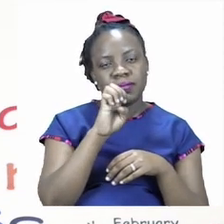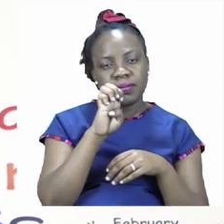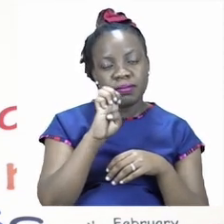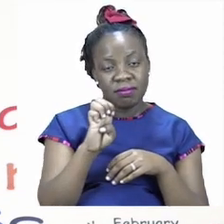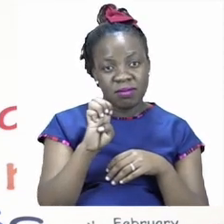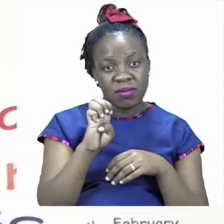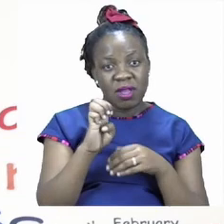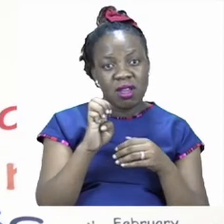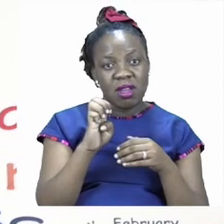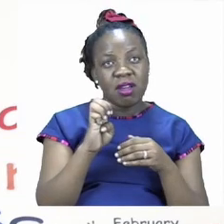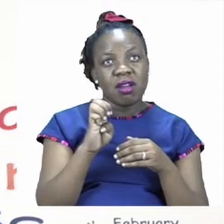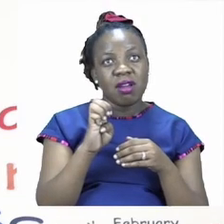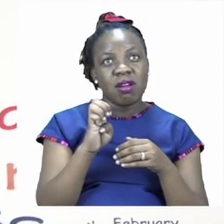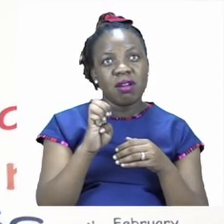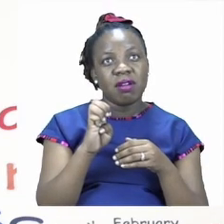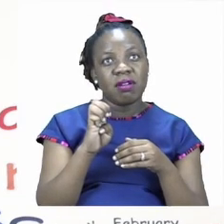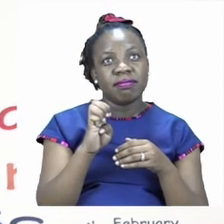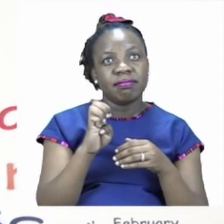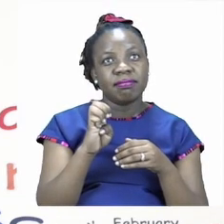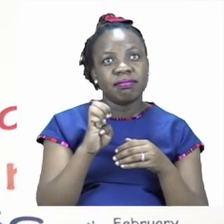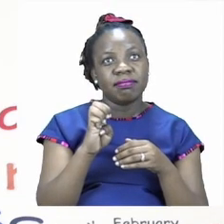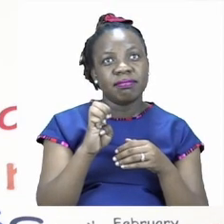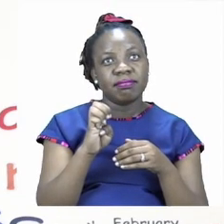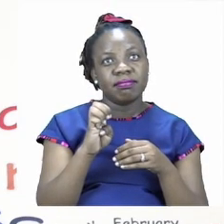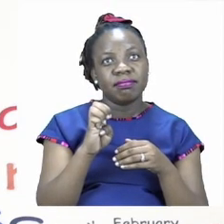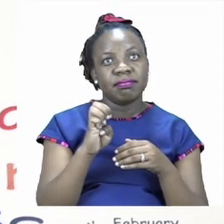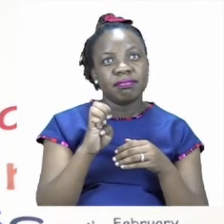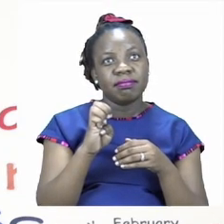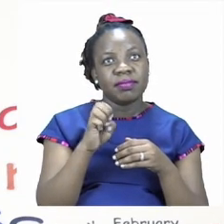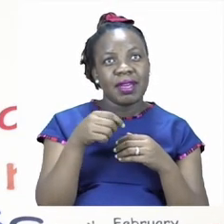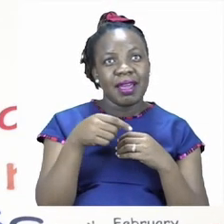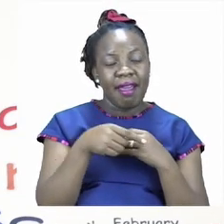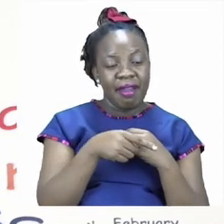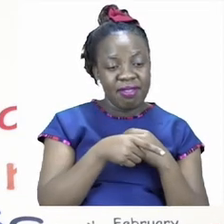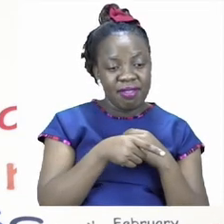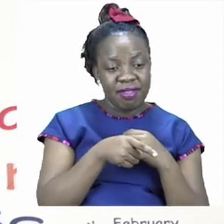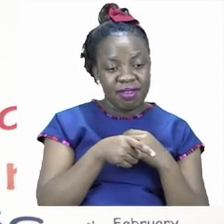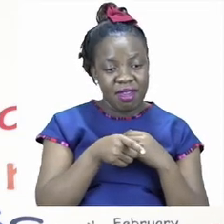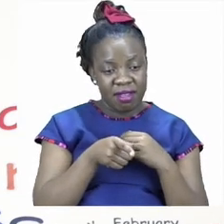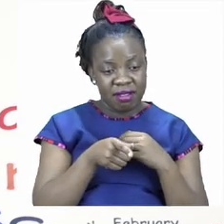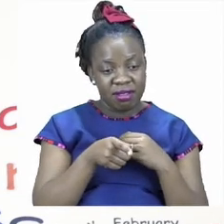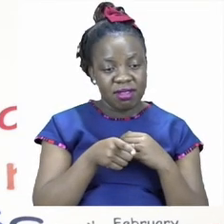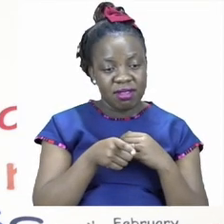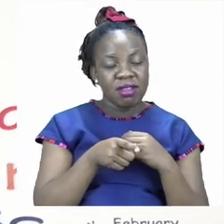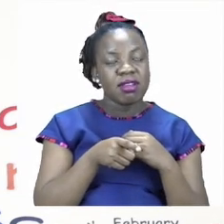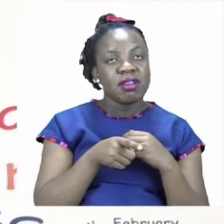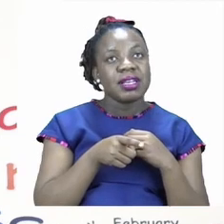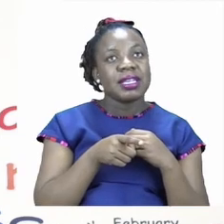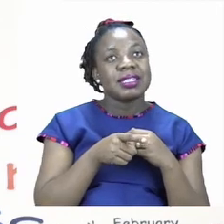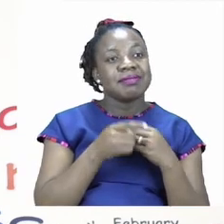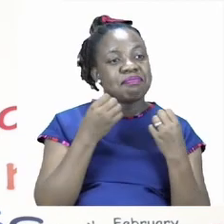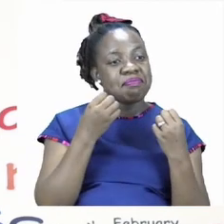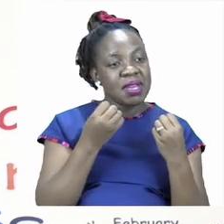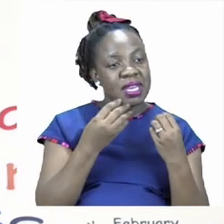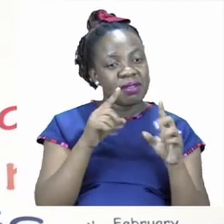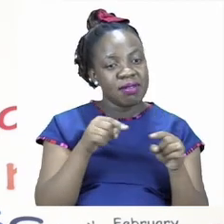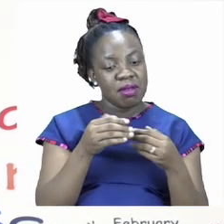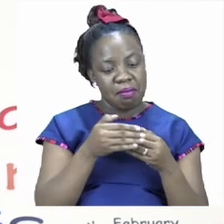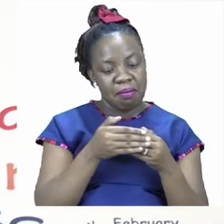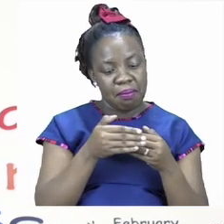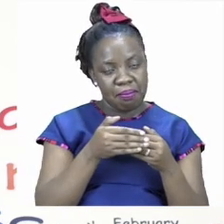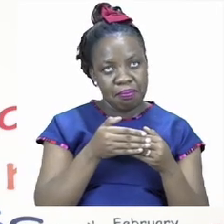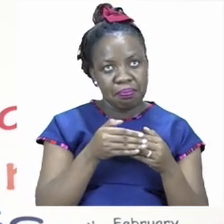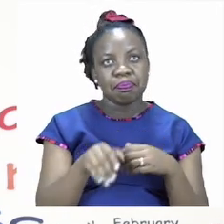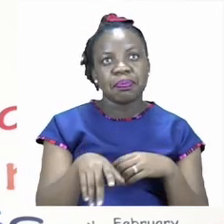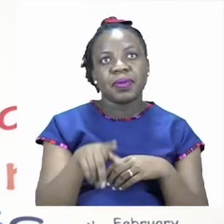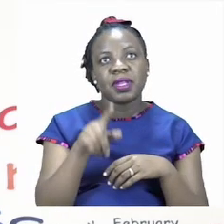is close by, and it is for something plural, many. When we use that, it